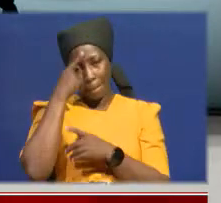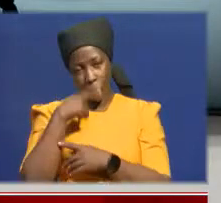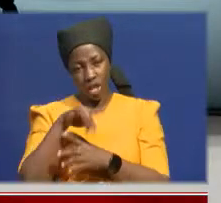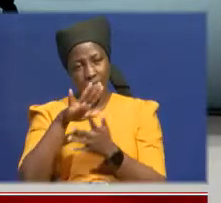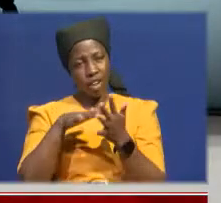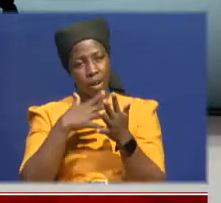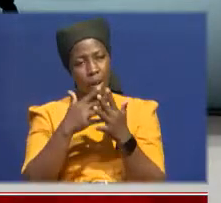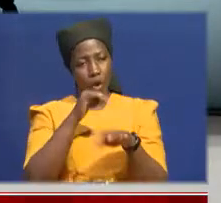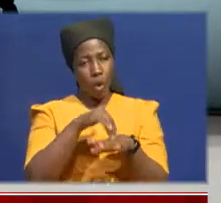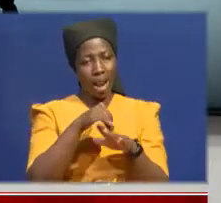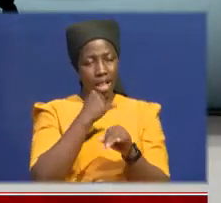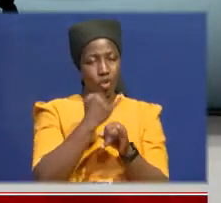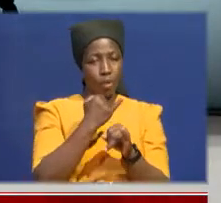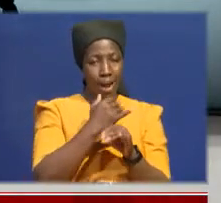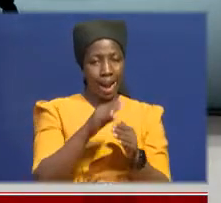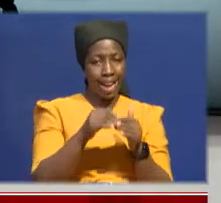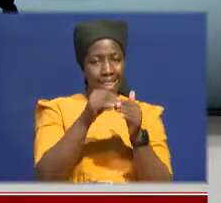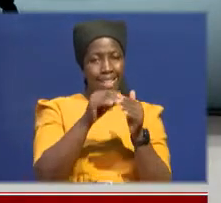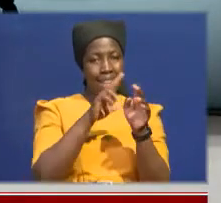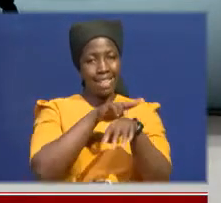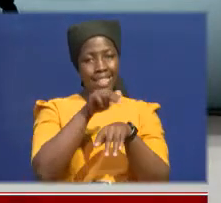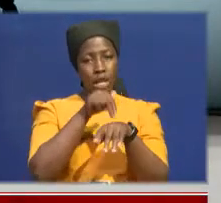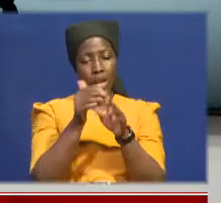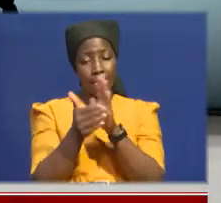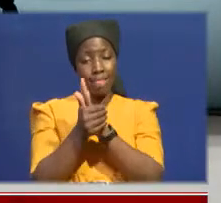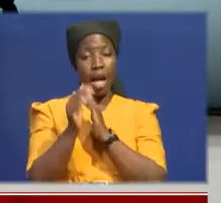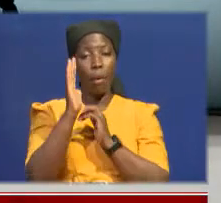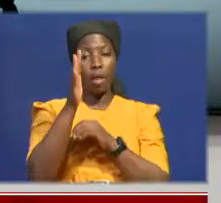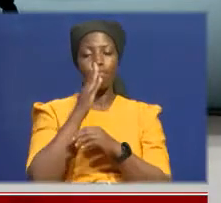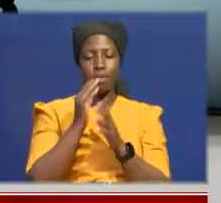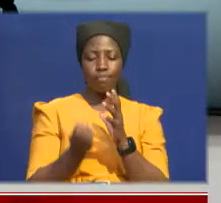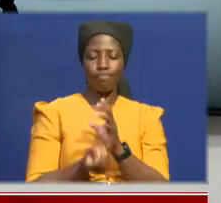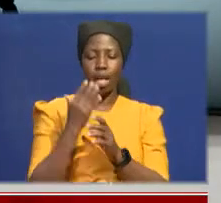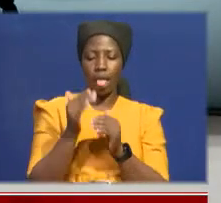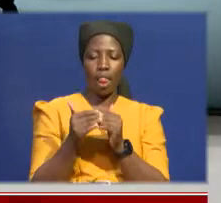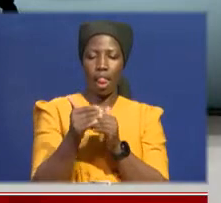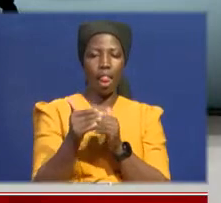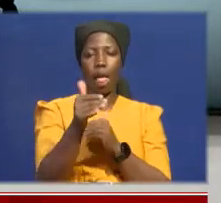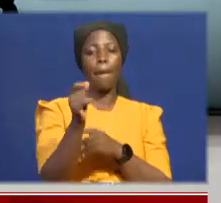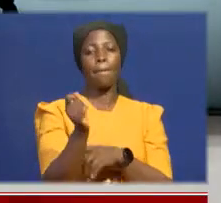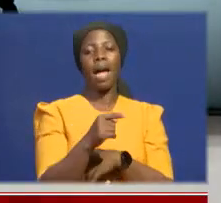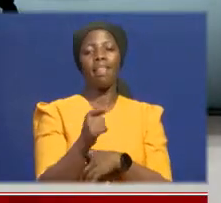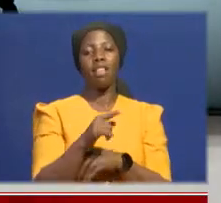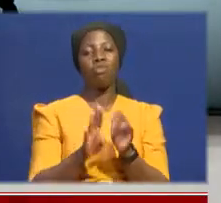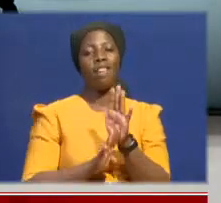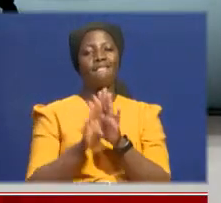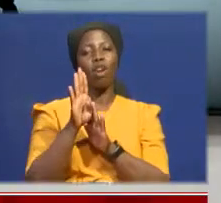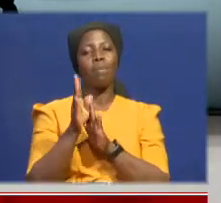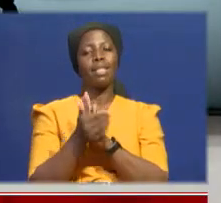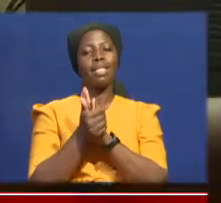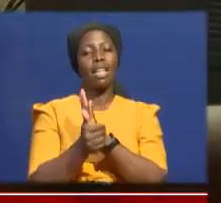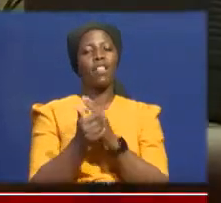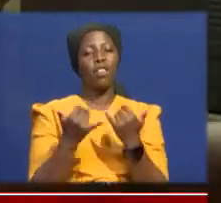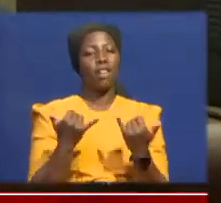guidance and national skills is set to be rolled out in the coming months to develop the skills of young